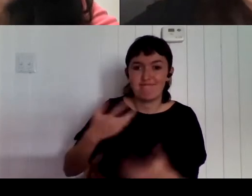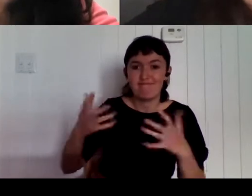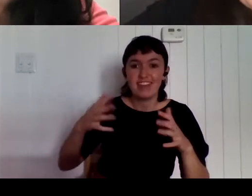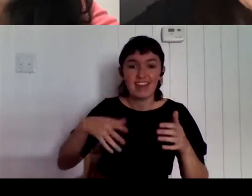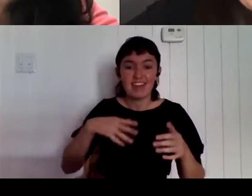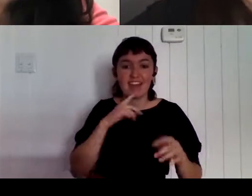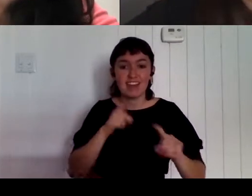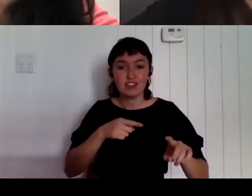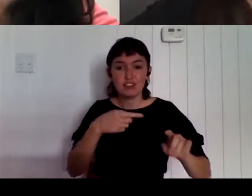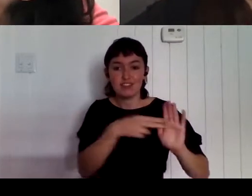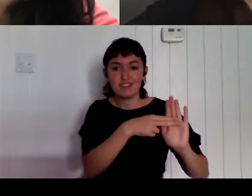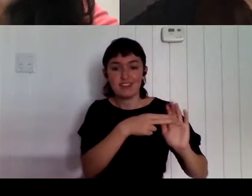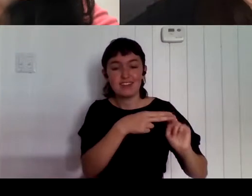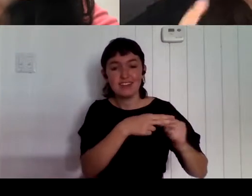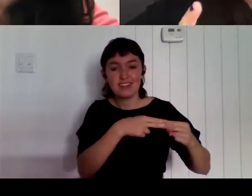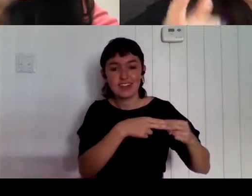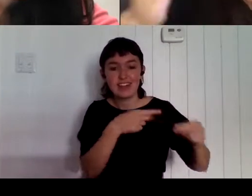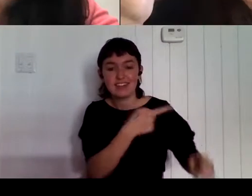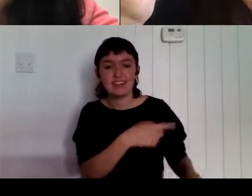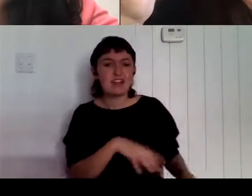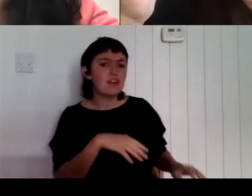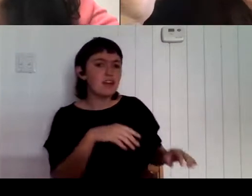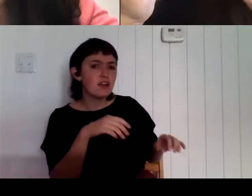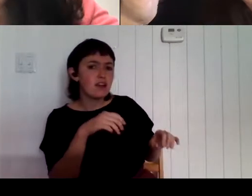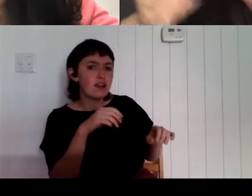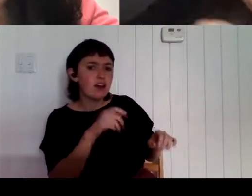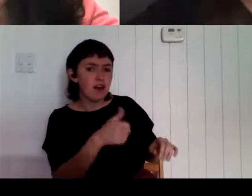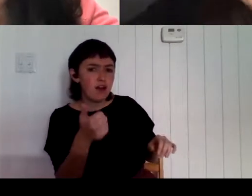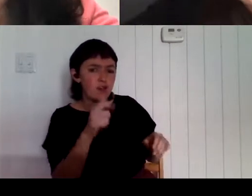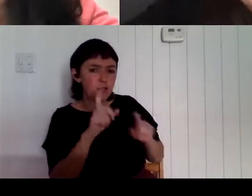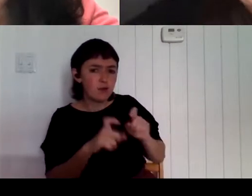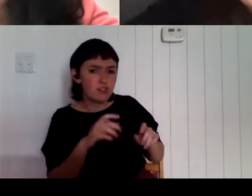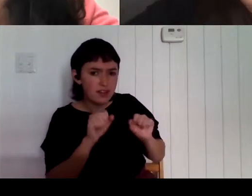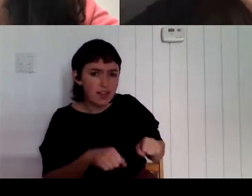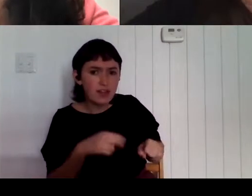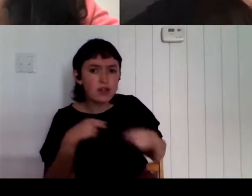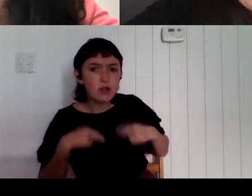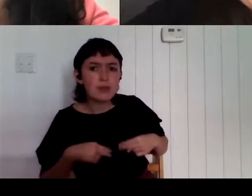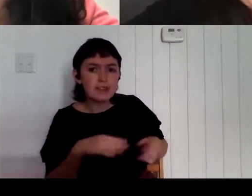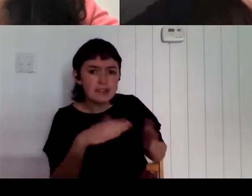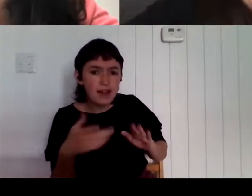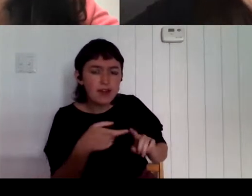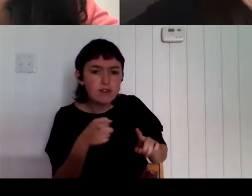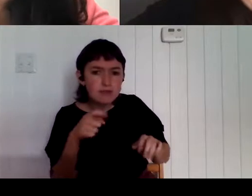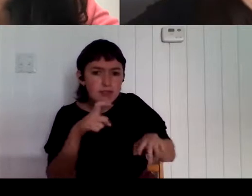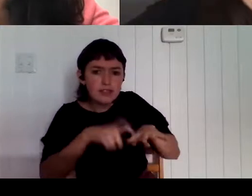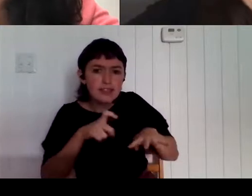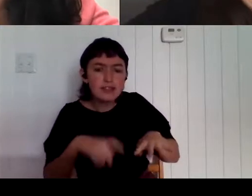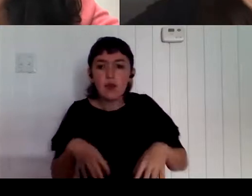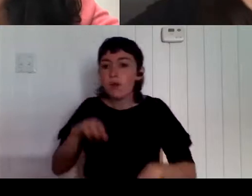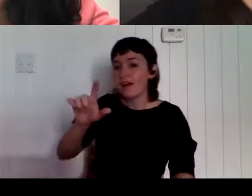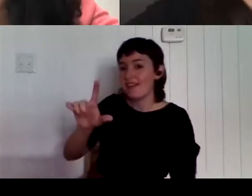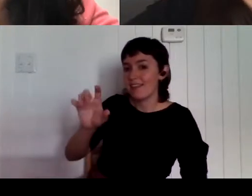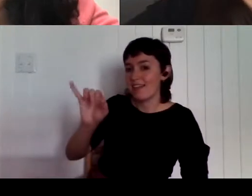things. And one of the other questions is kind of human die from a lion's mane. There we go. Lion's mane. Very big, very big.